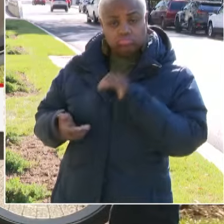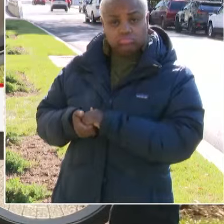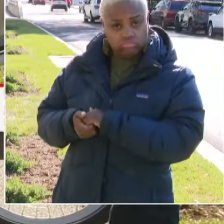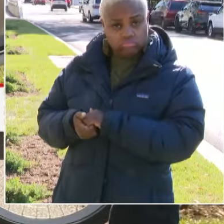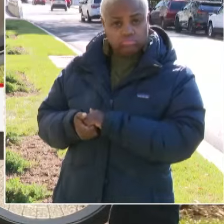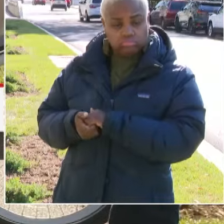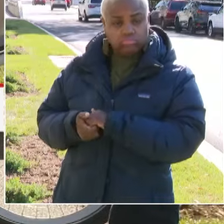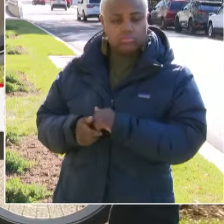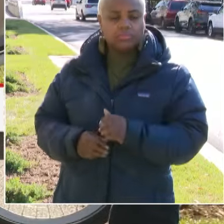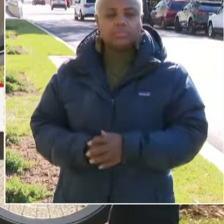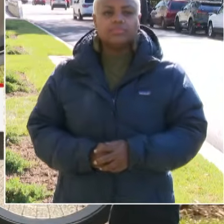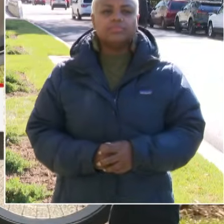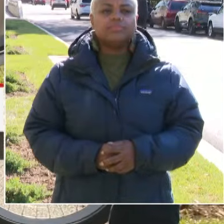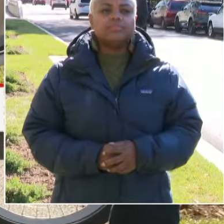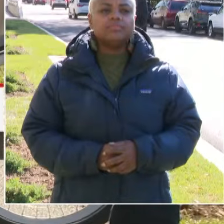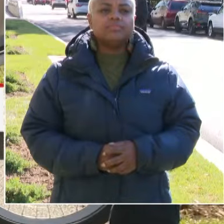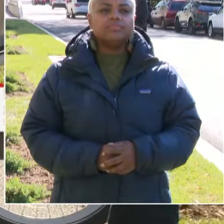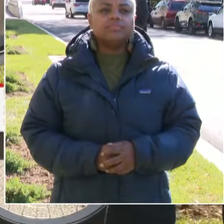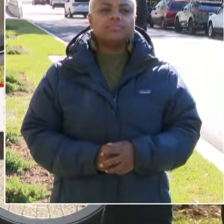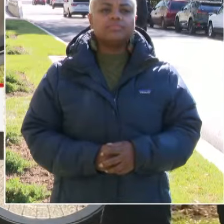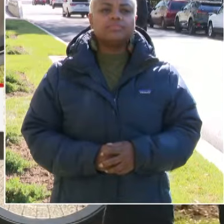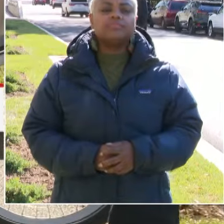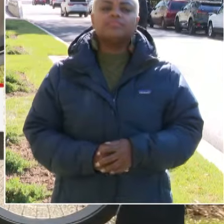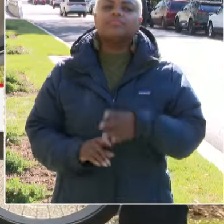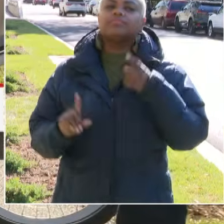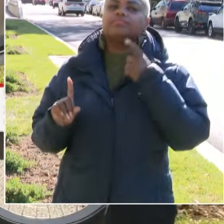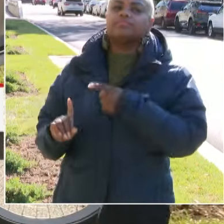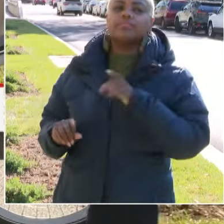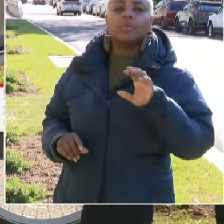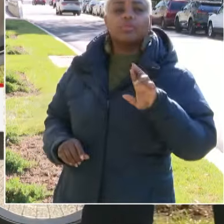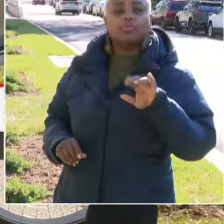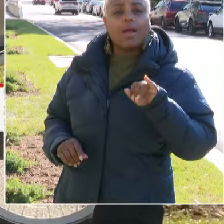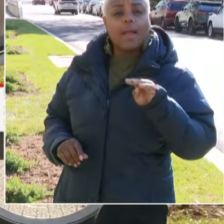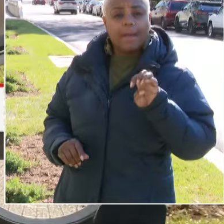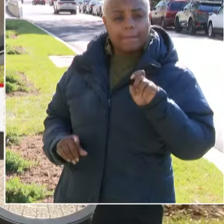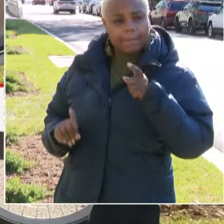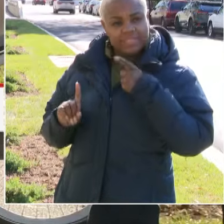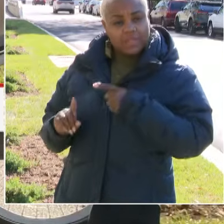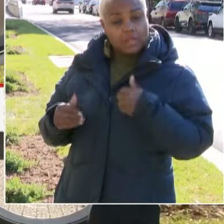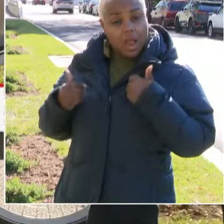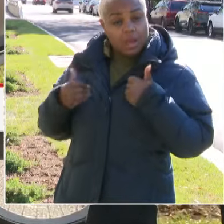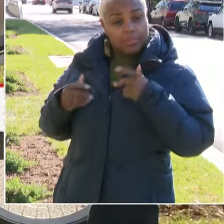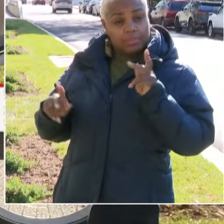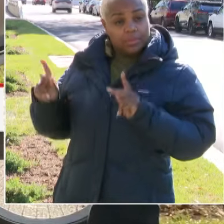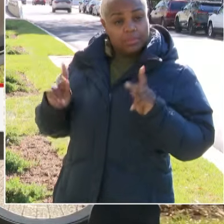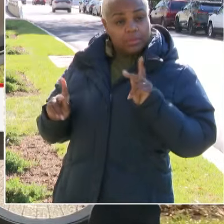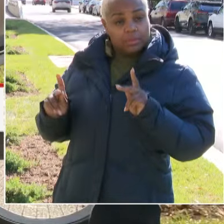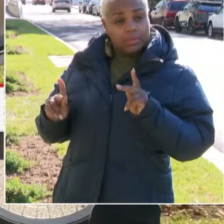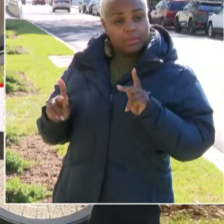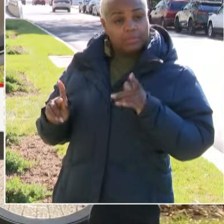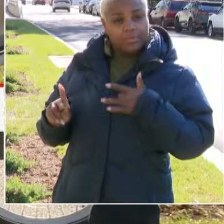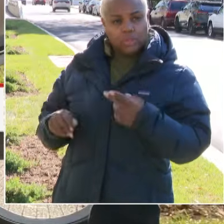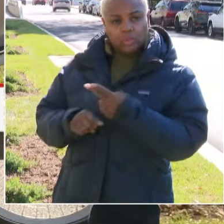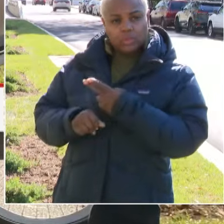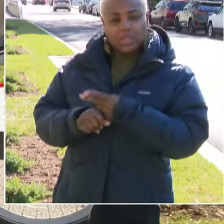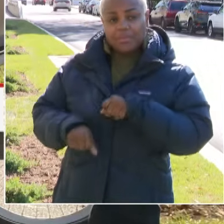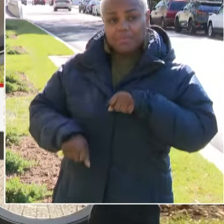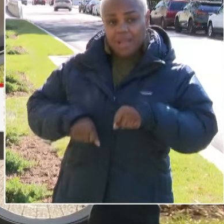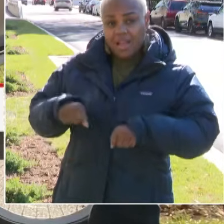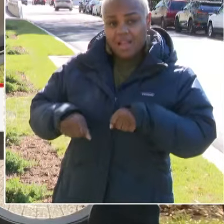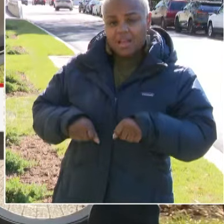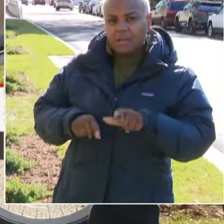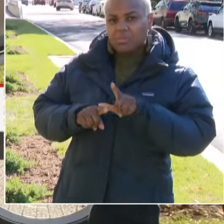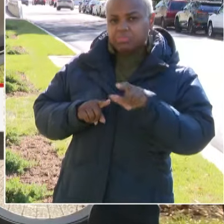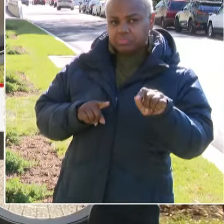Can I ask Mayor Bowser, though, about crime specifically and juveniles? Is that something the police have brought to your attention?